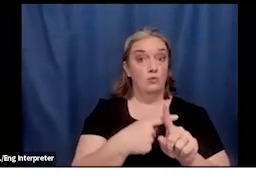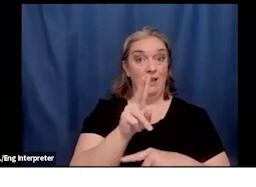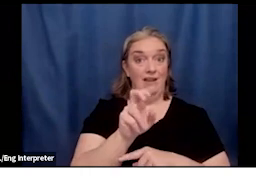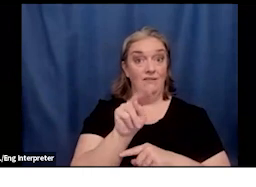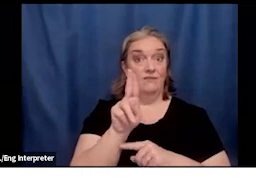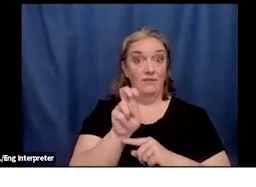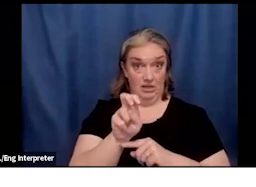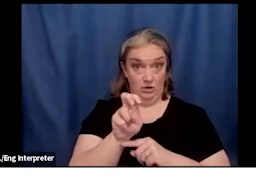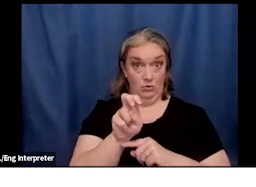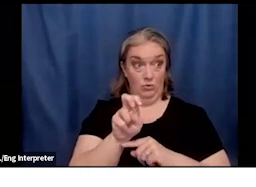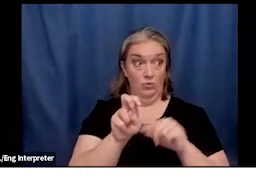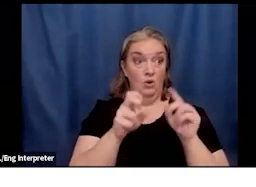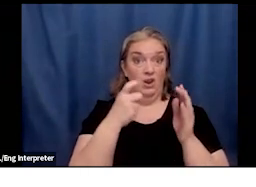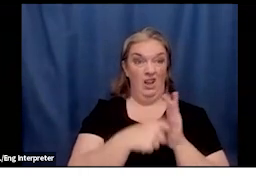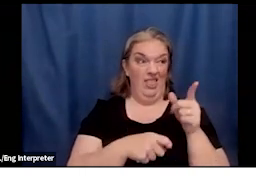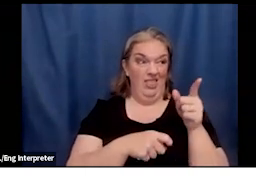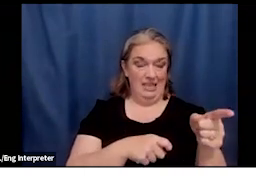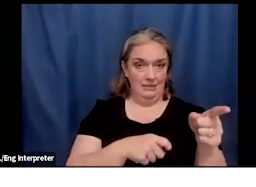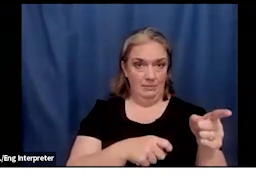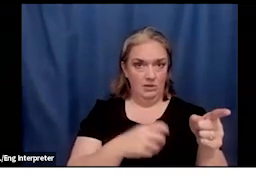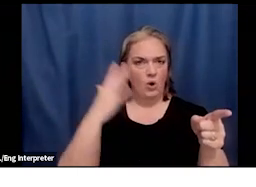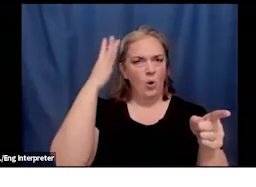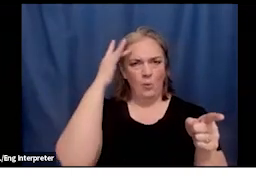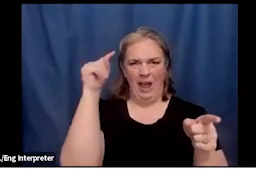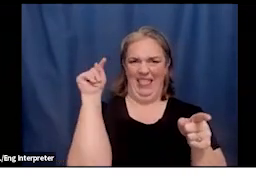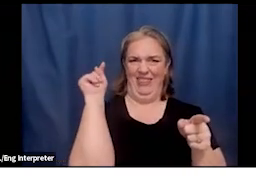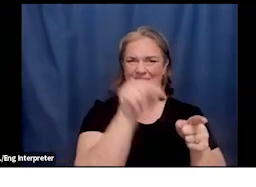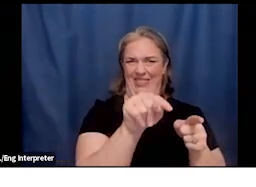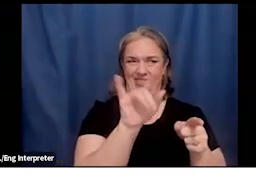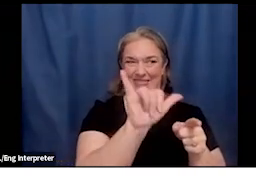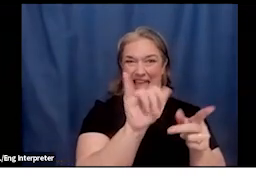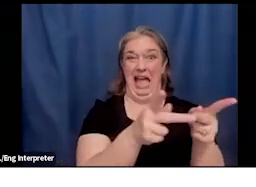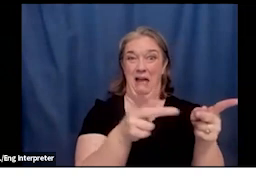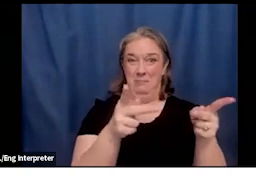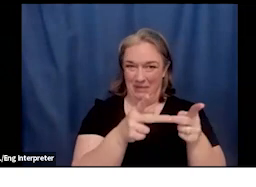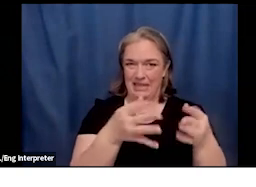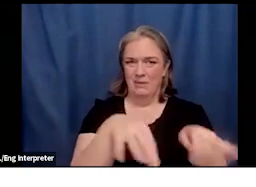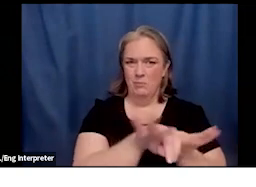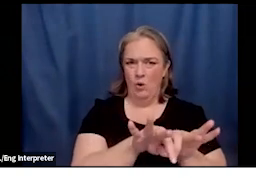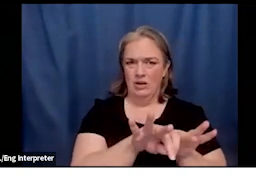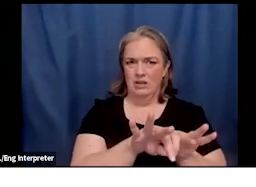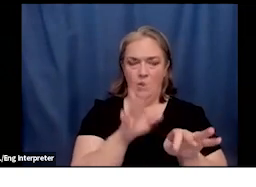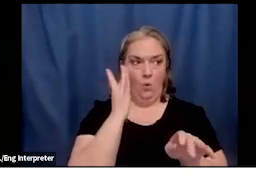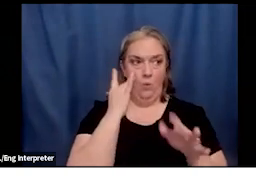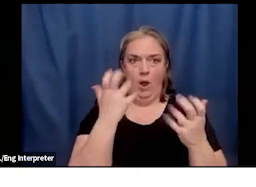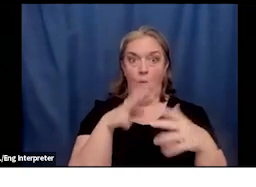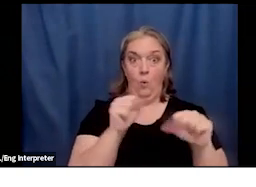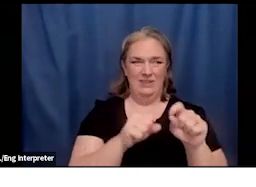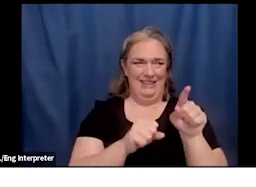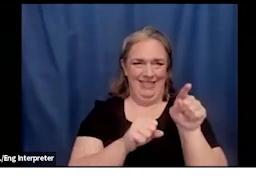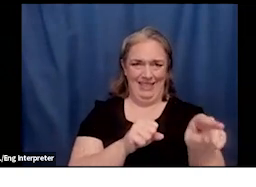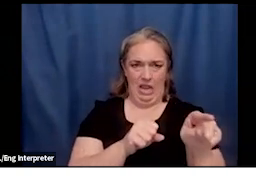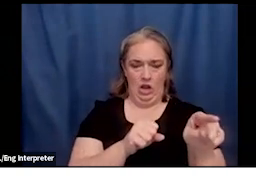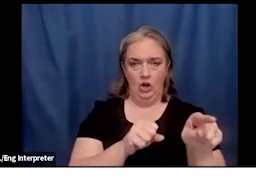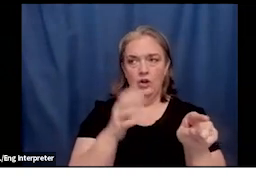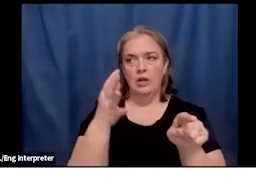this venue is uh, the important space for my project to occur. This is why it is the place we want to hold this project,